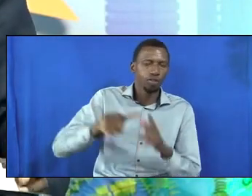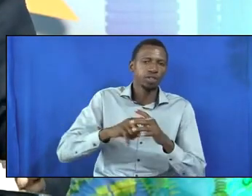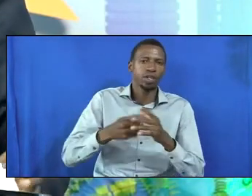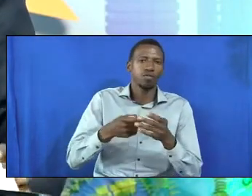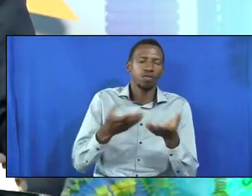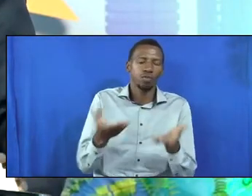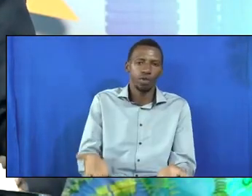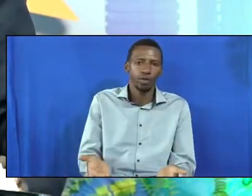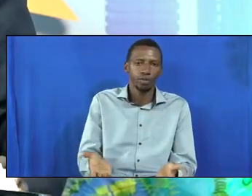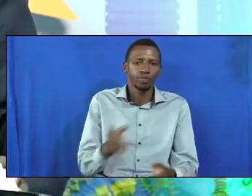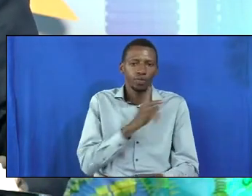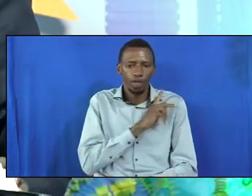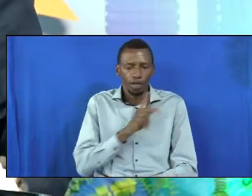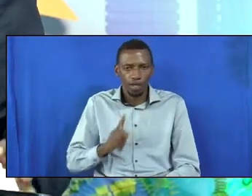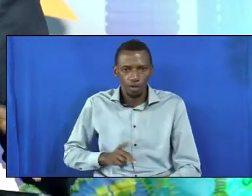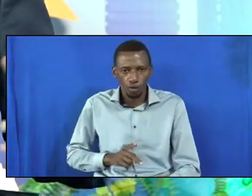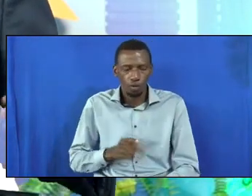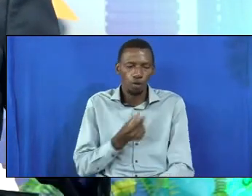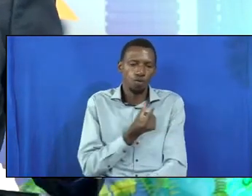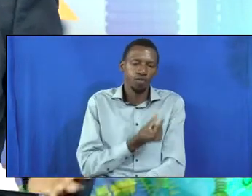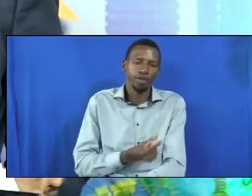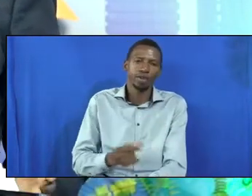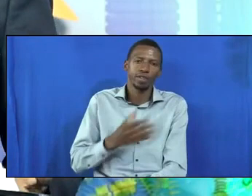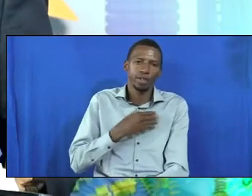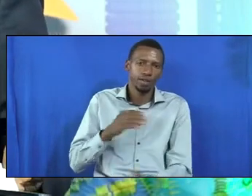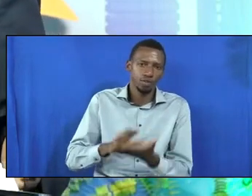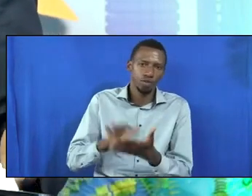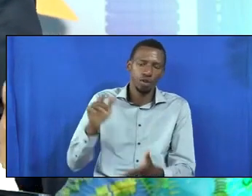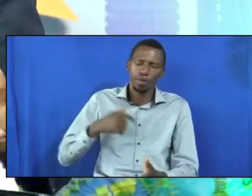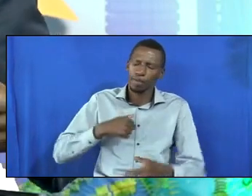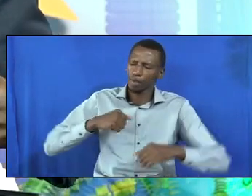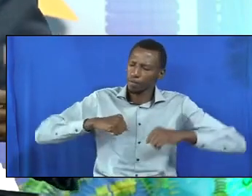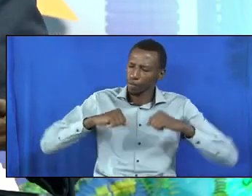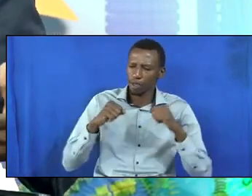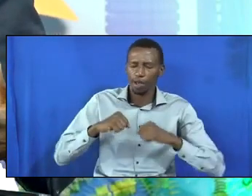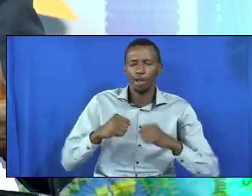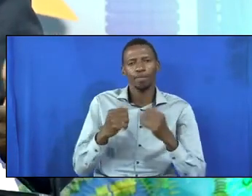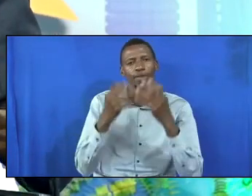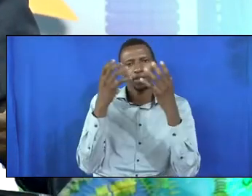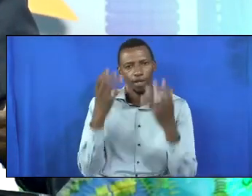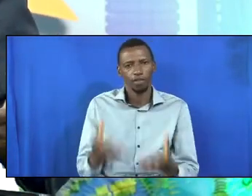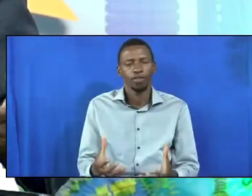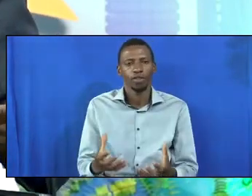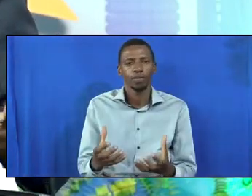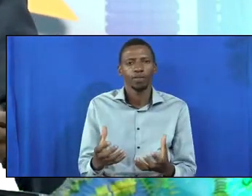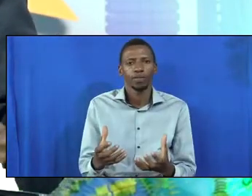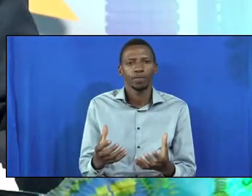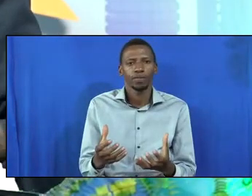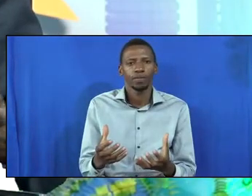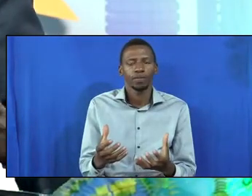await the kingdom of glory. So I'm so overwhelmed. You really, with this